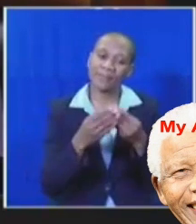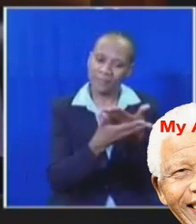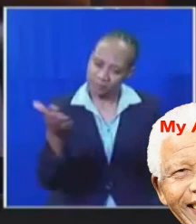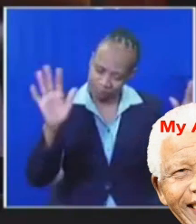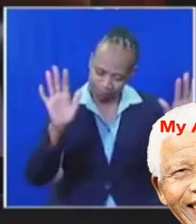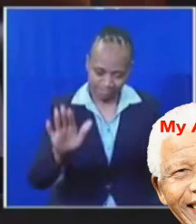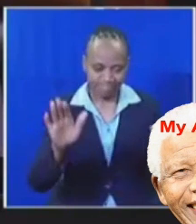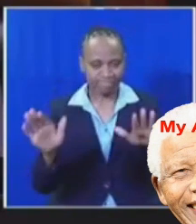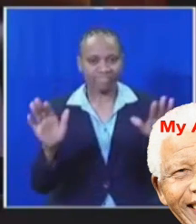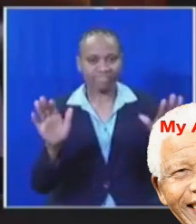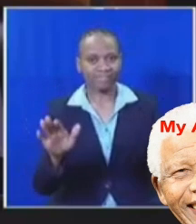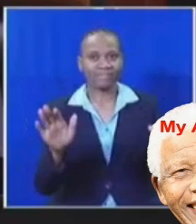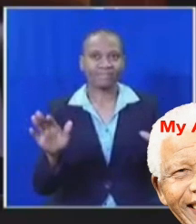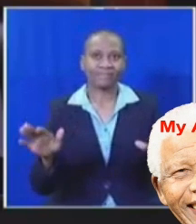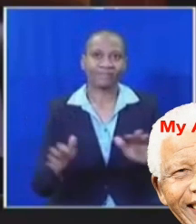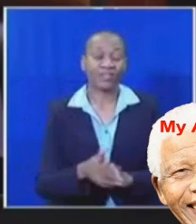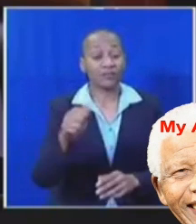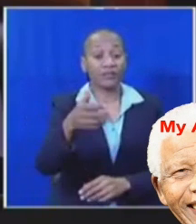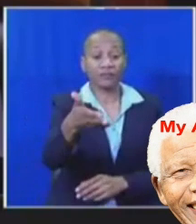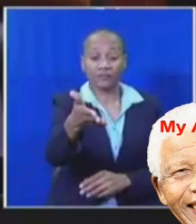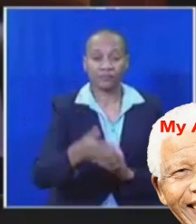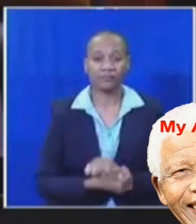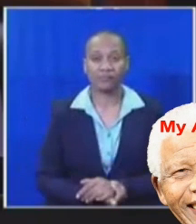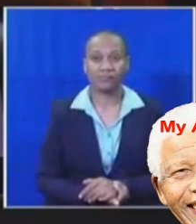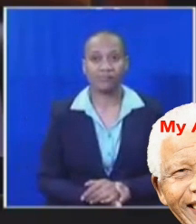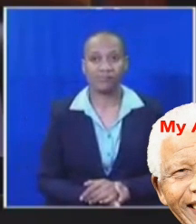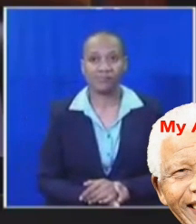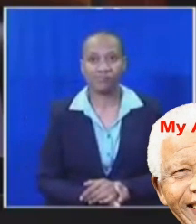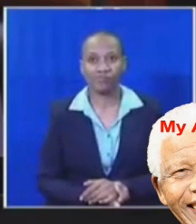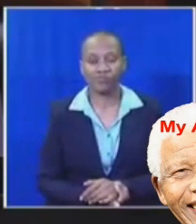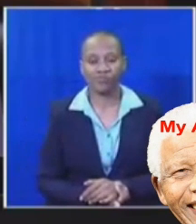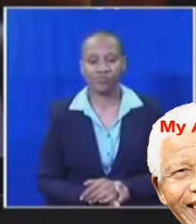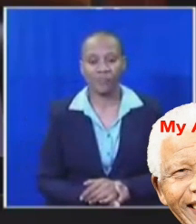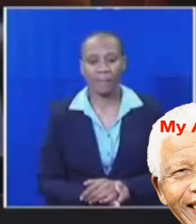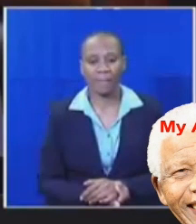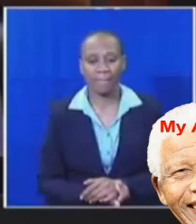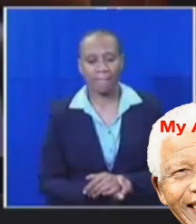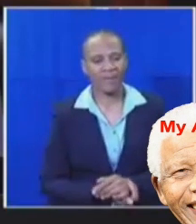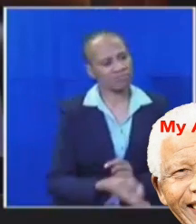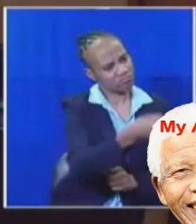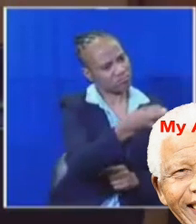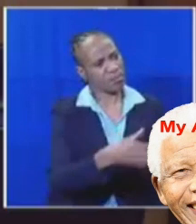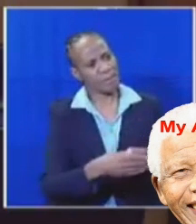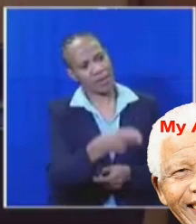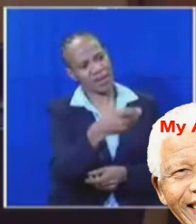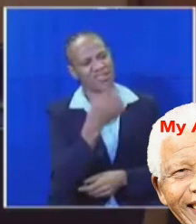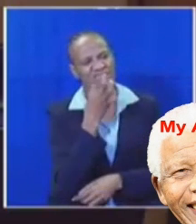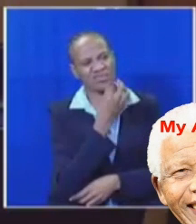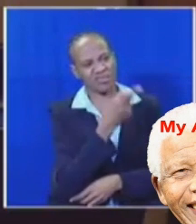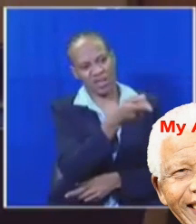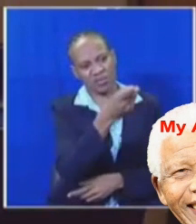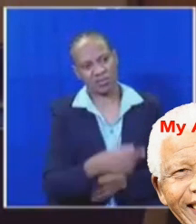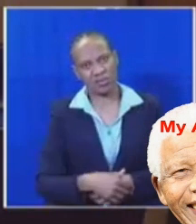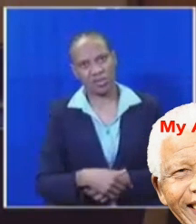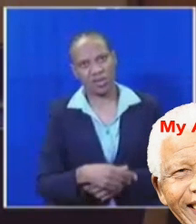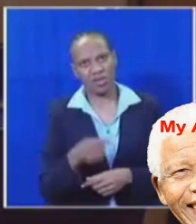order. Yes, honorable member, what's the point of order? This honorable member here says that there's a